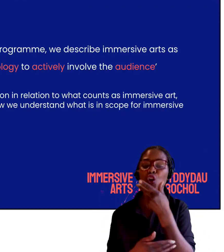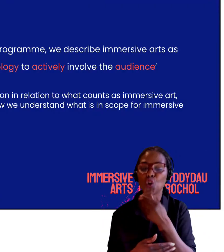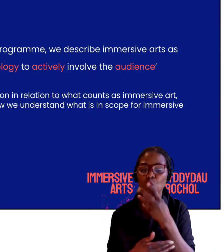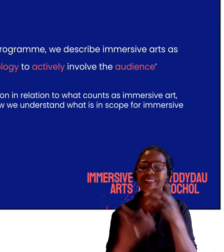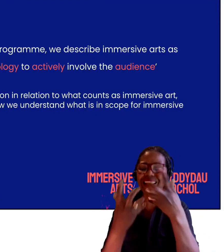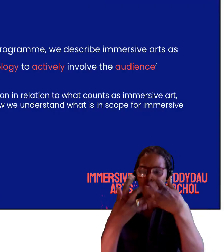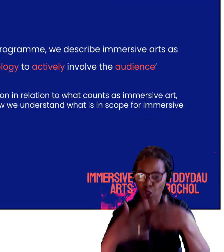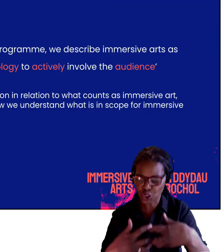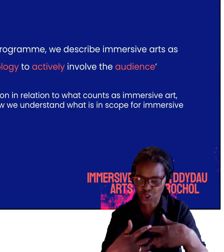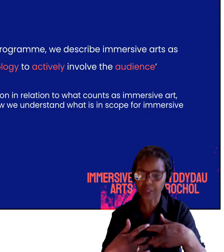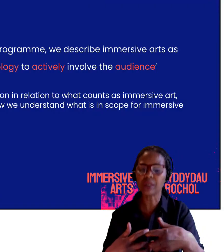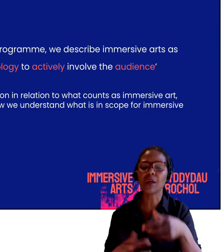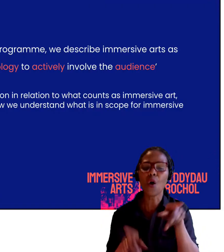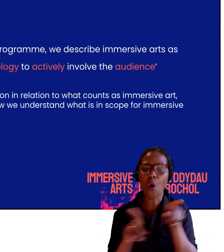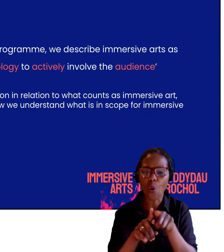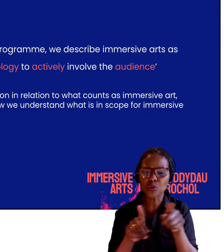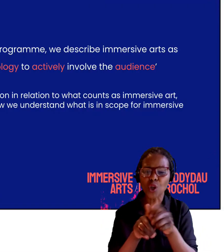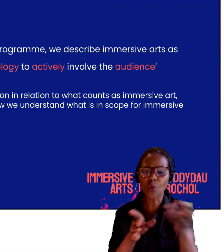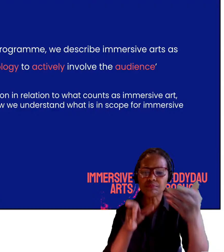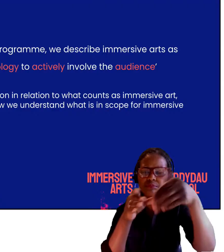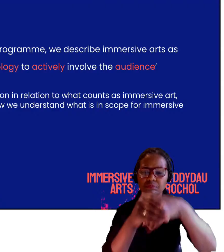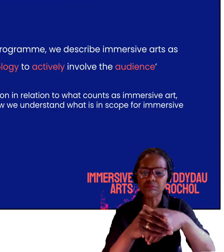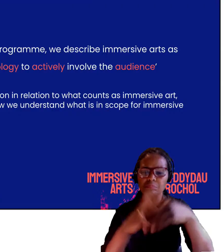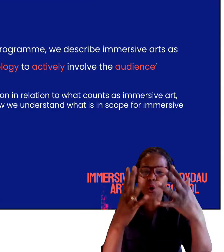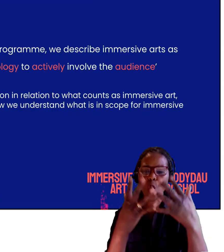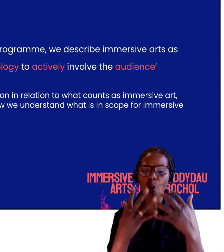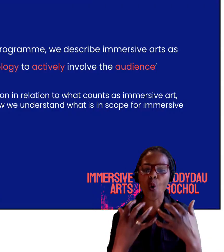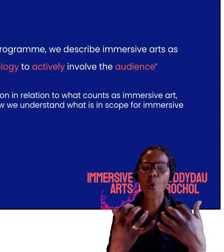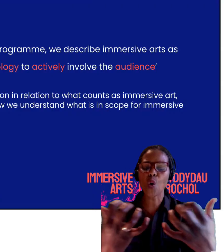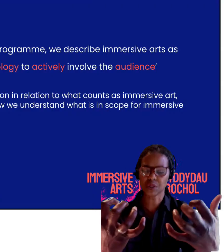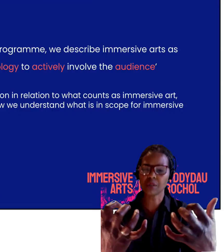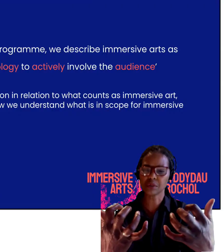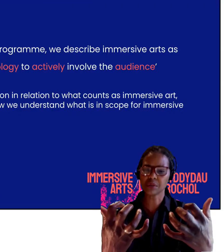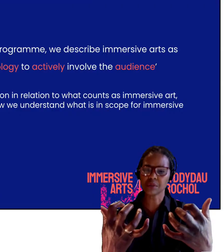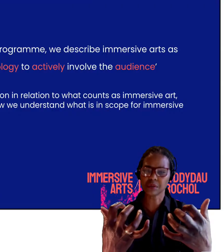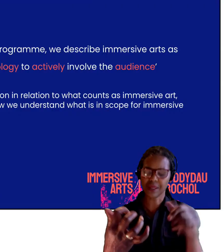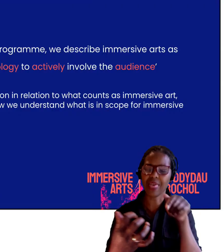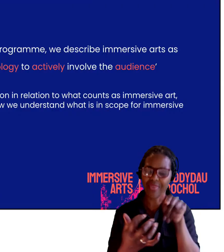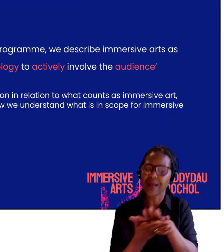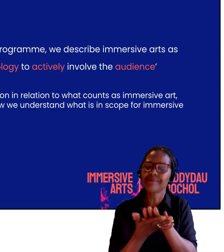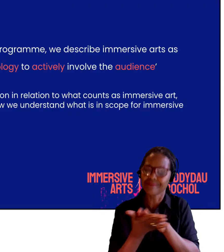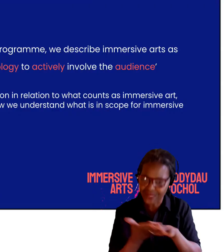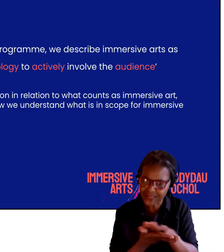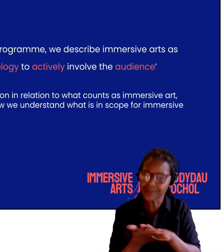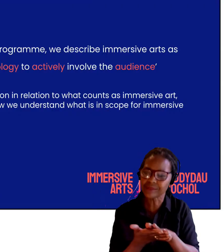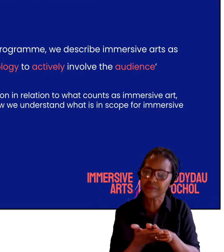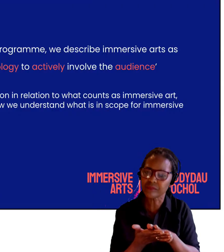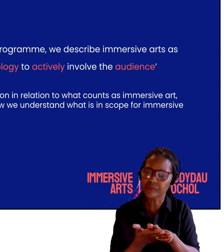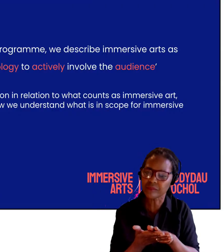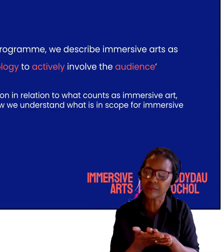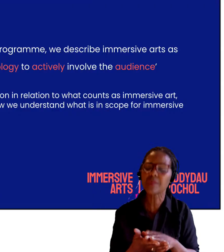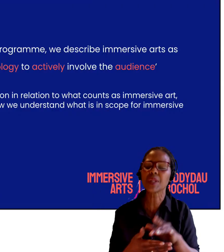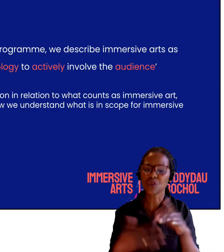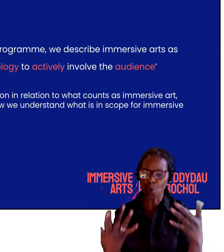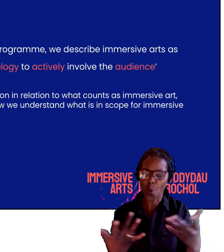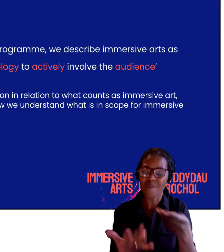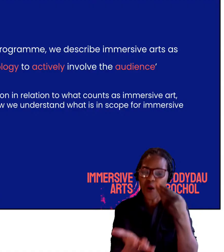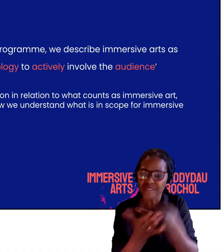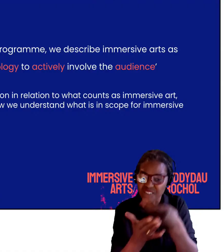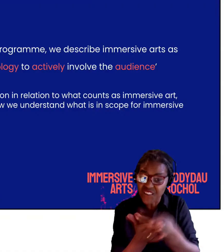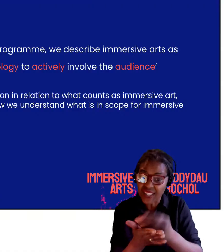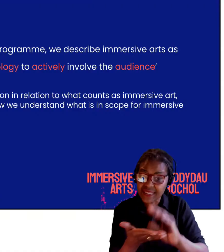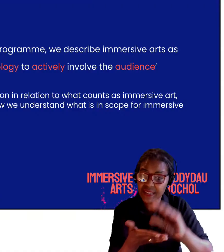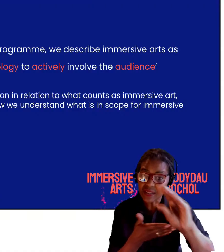audience. And this definition forms part of how we understand what's in scope for immersive arts funding and what is